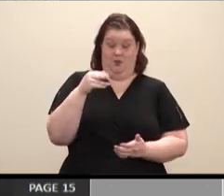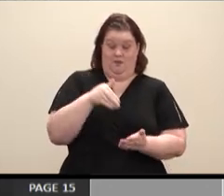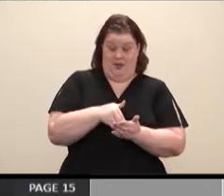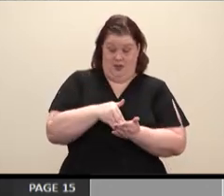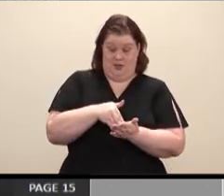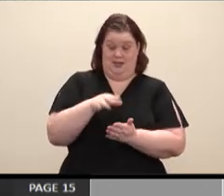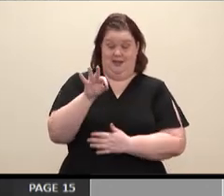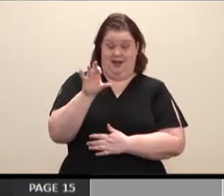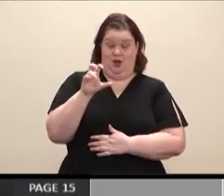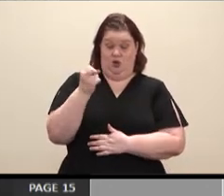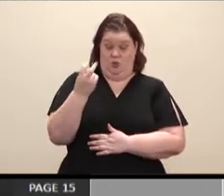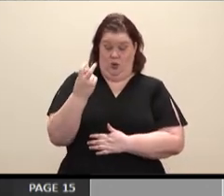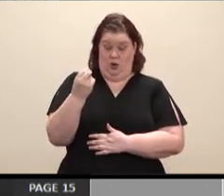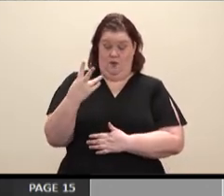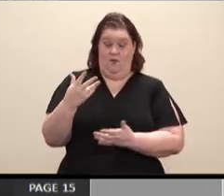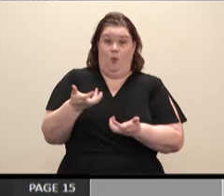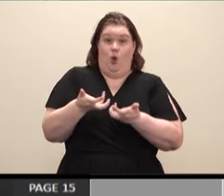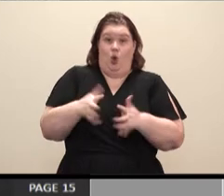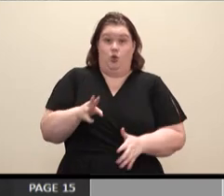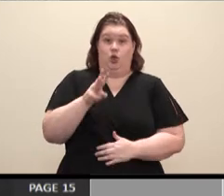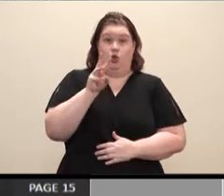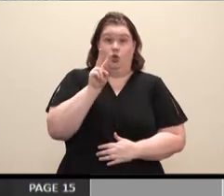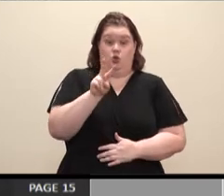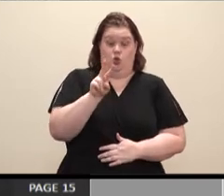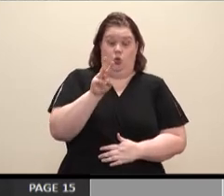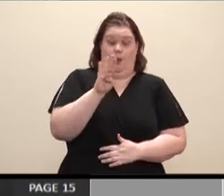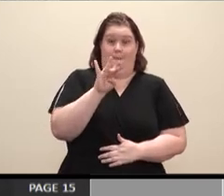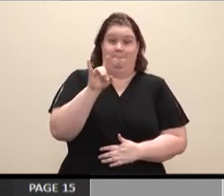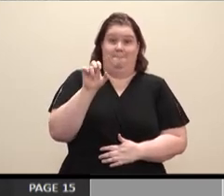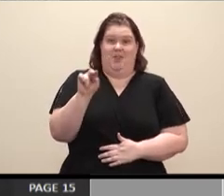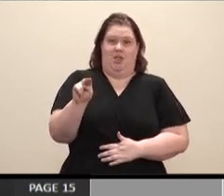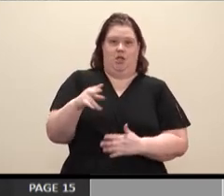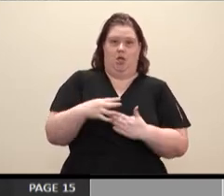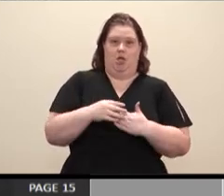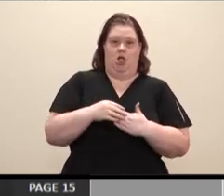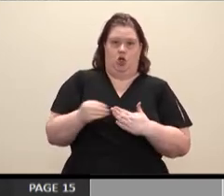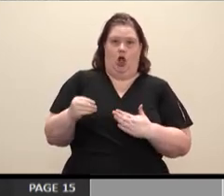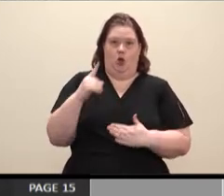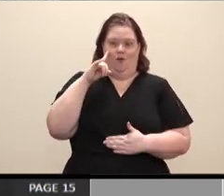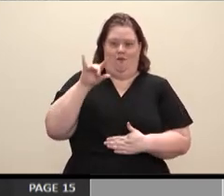$12,912 and would be losing about $2 million just on basic allotment alone.